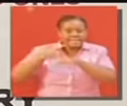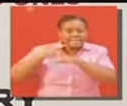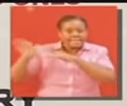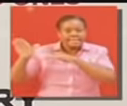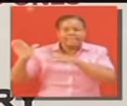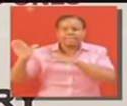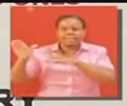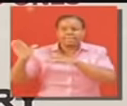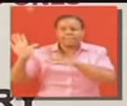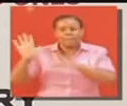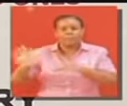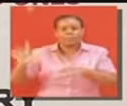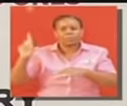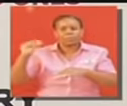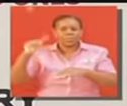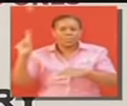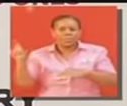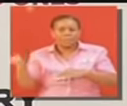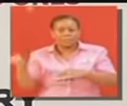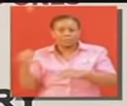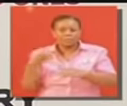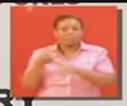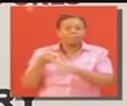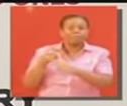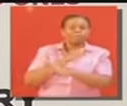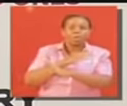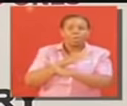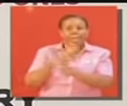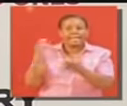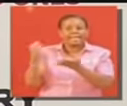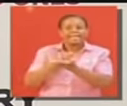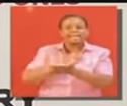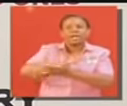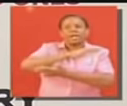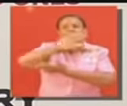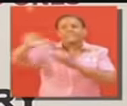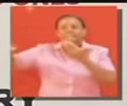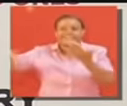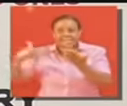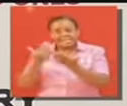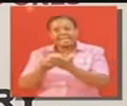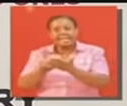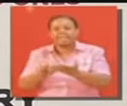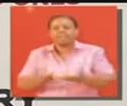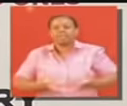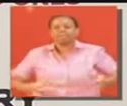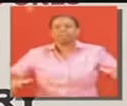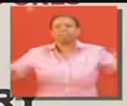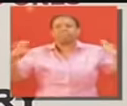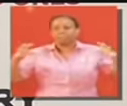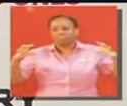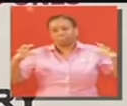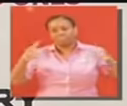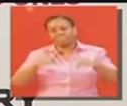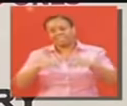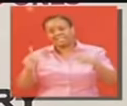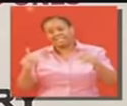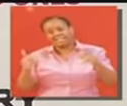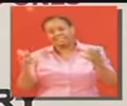we are constrained in how flights are coming into Trinidad and Tobago with less than economic cargo